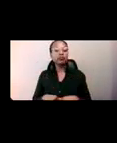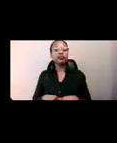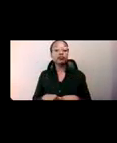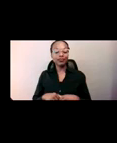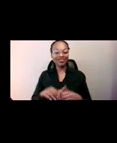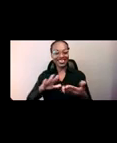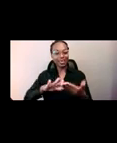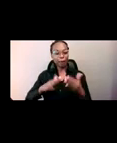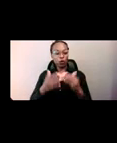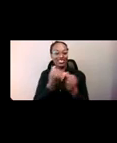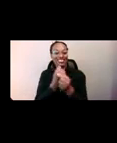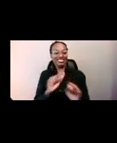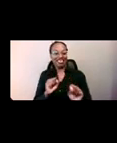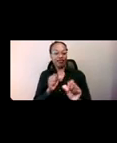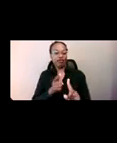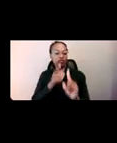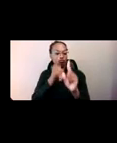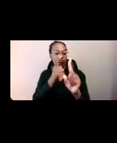community safety.